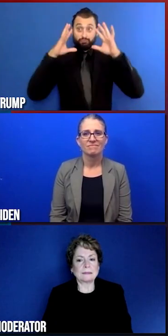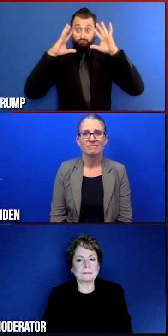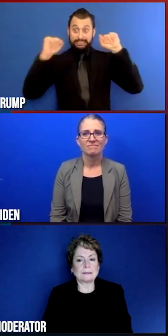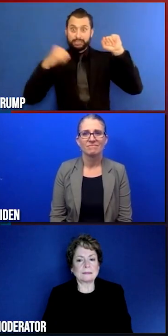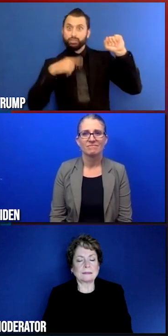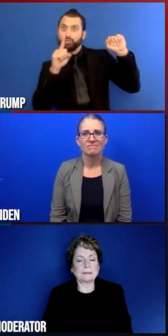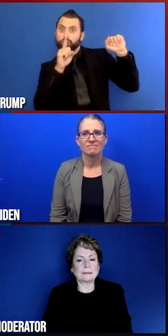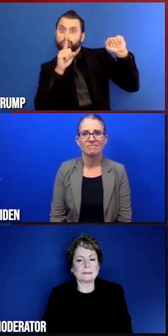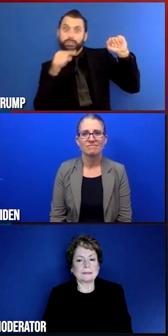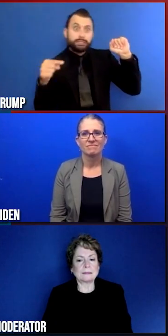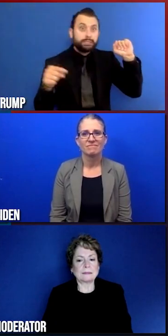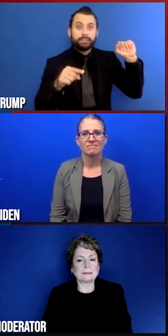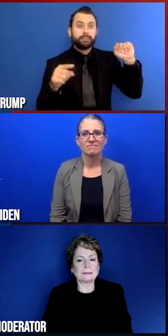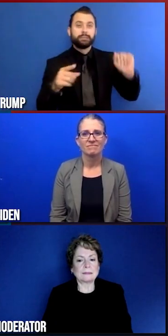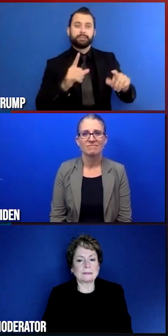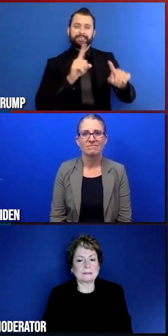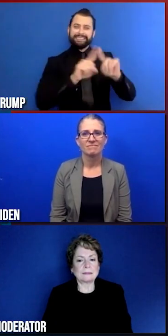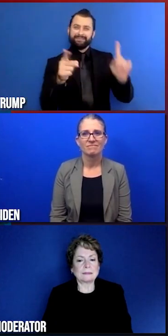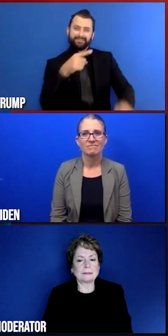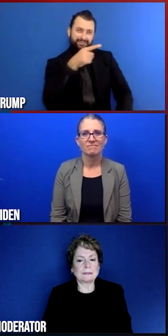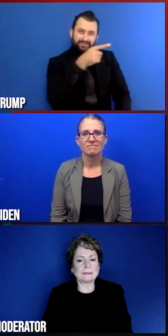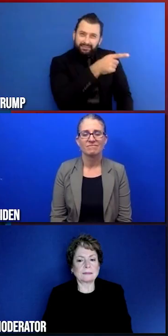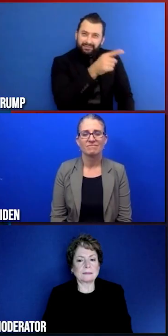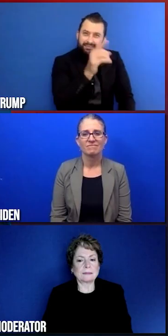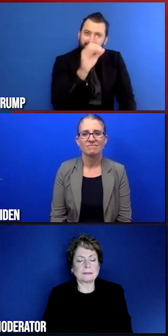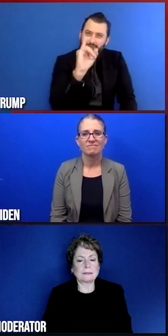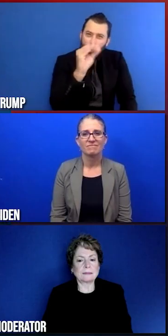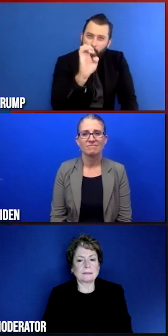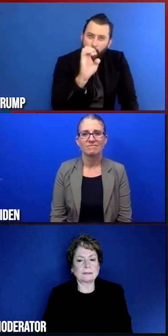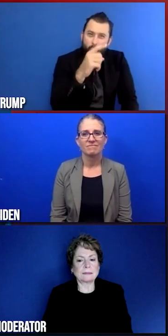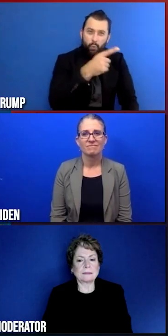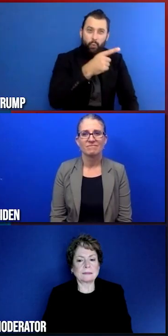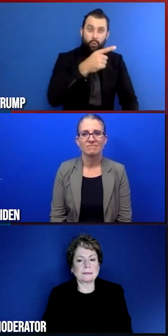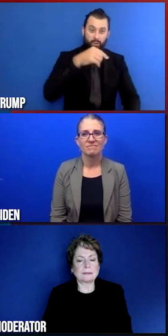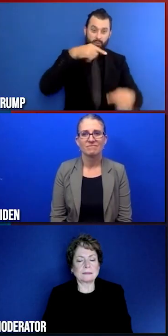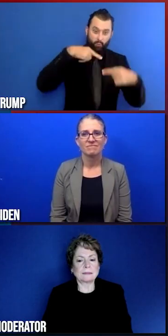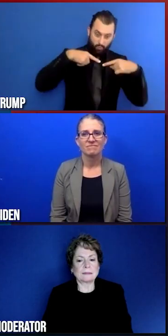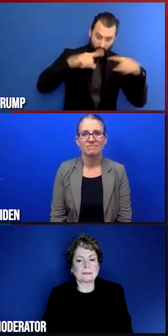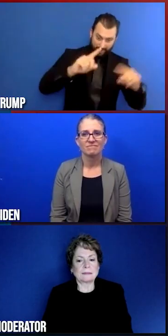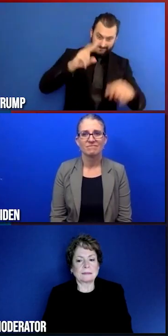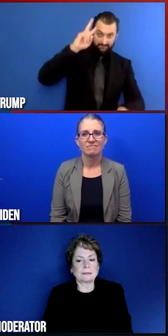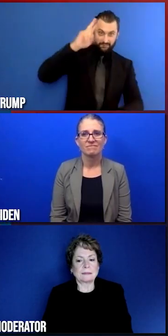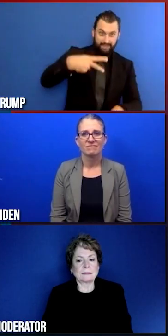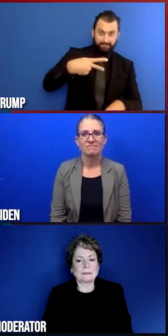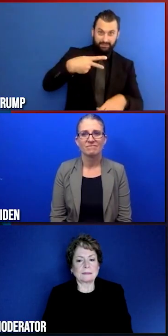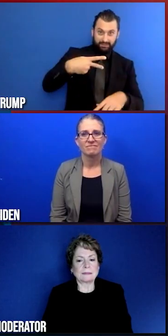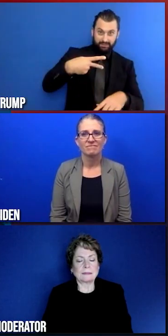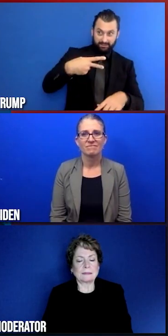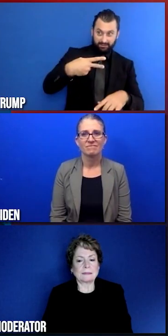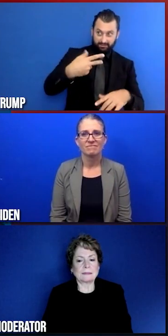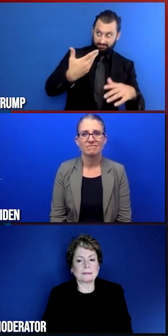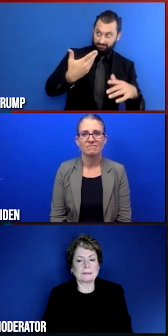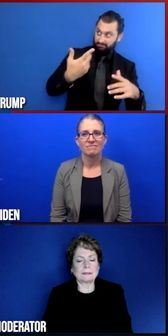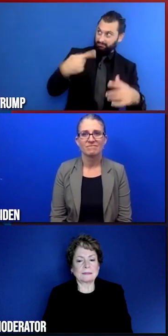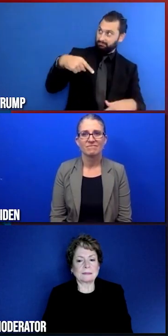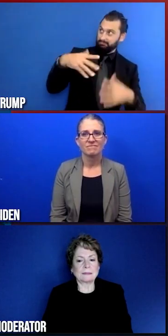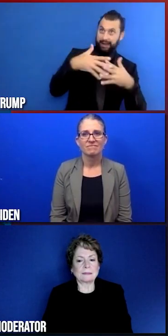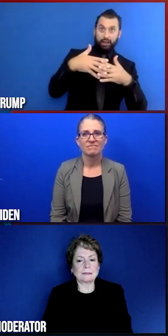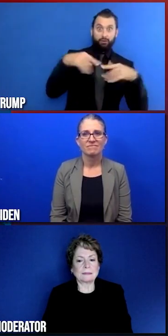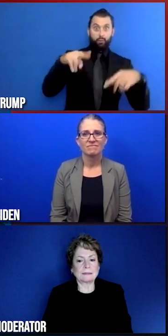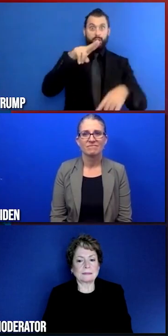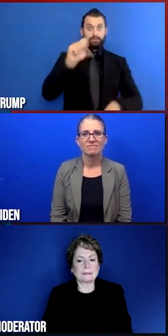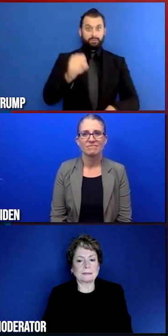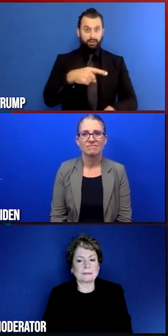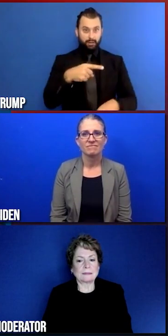vice president of the United States, and his son, his brother, and his other brother are getting rich. They're like a vacuum cleaner.